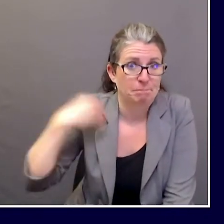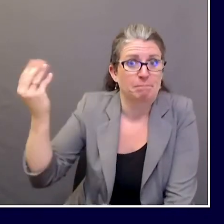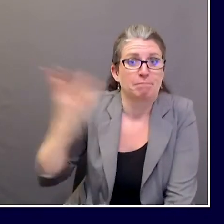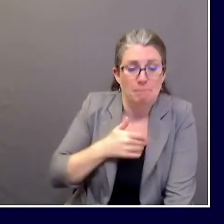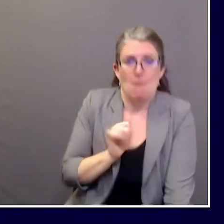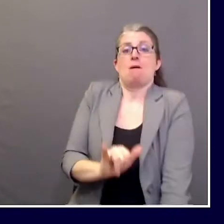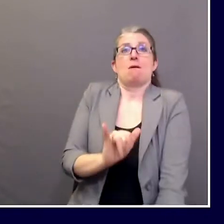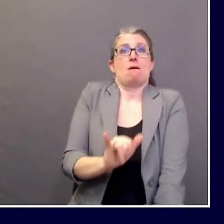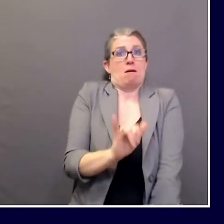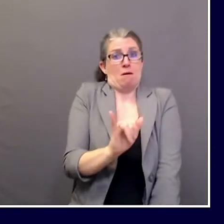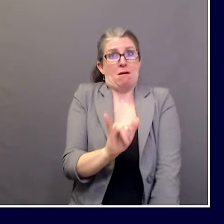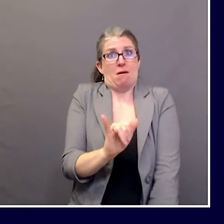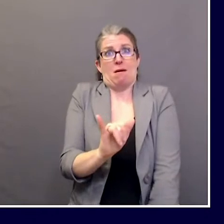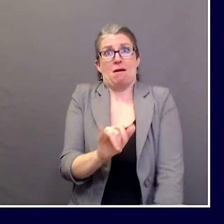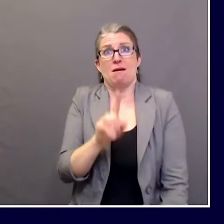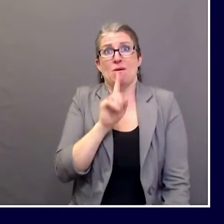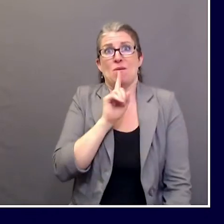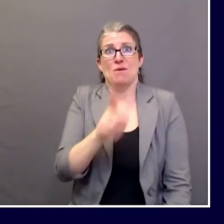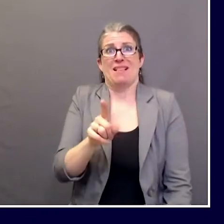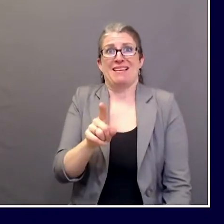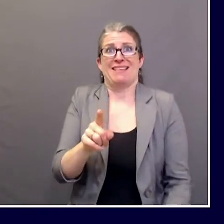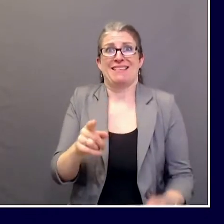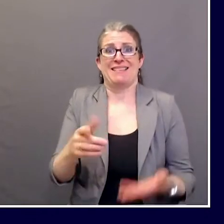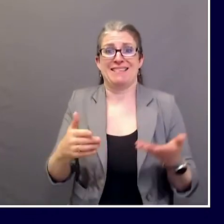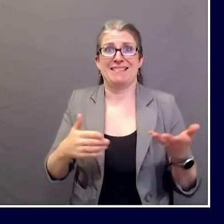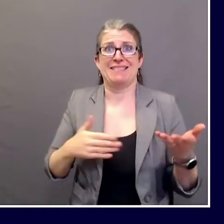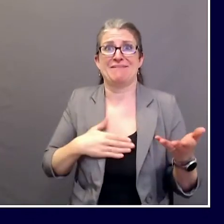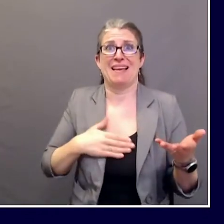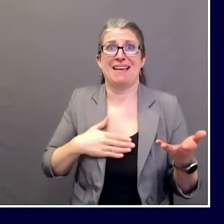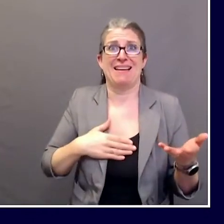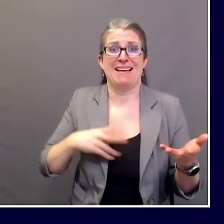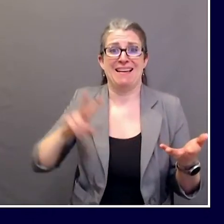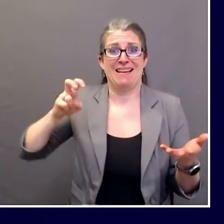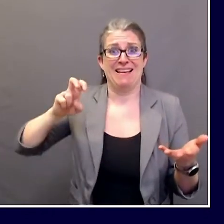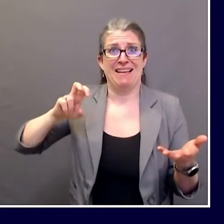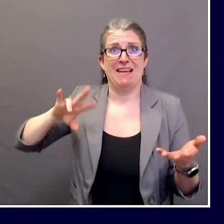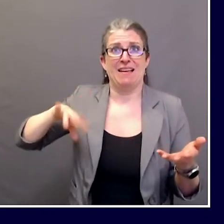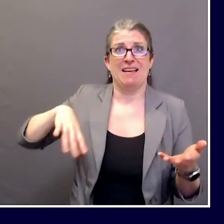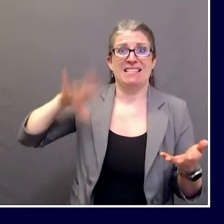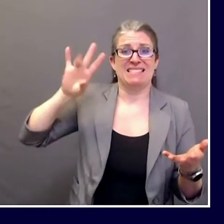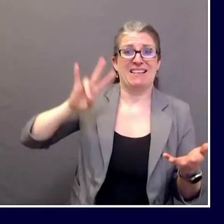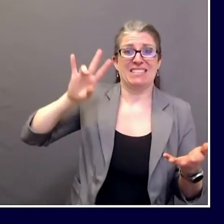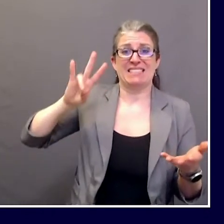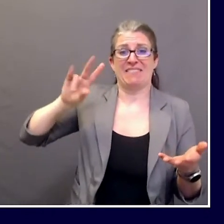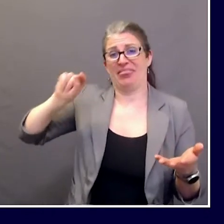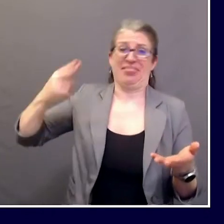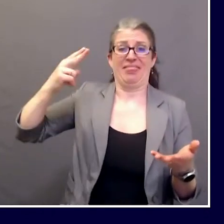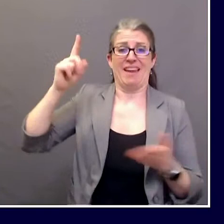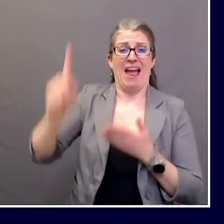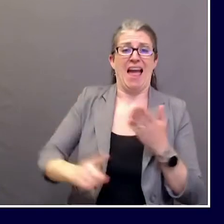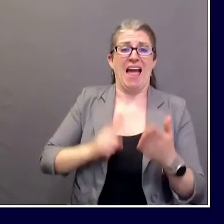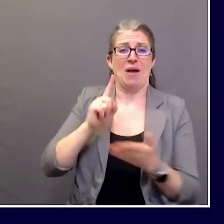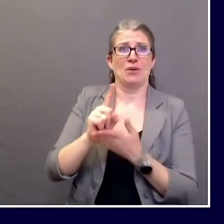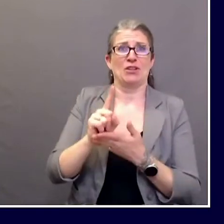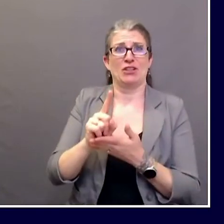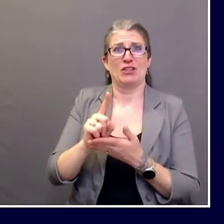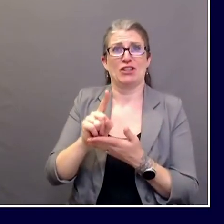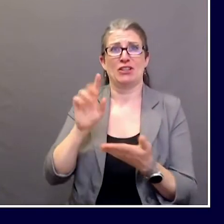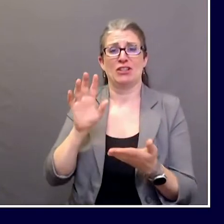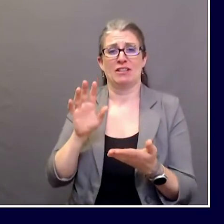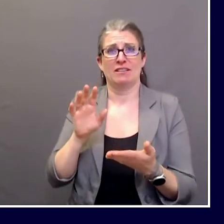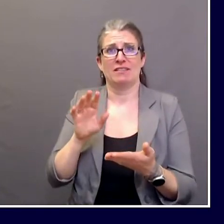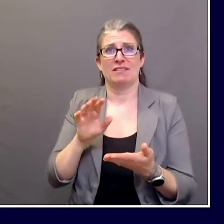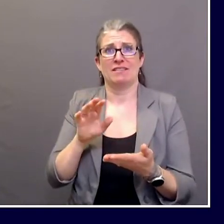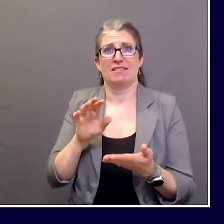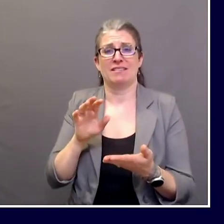really, I'm awaiting the discussion at tomorrow's advisory committee meeting tomorrow afternoon, so I can get a better sense